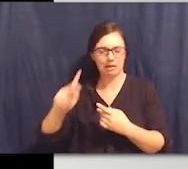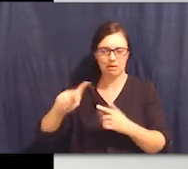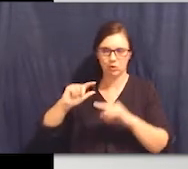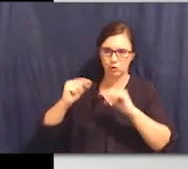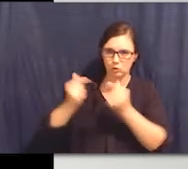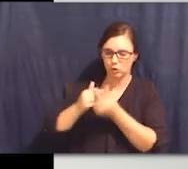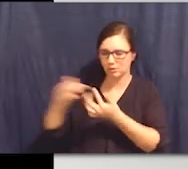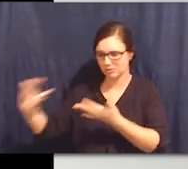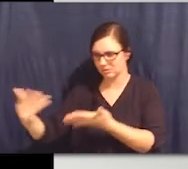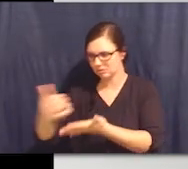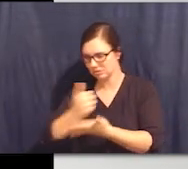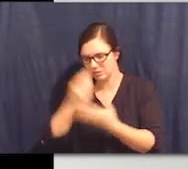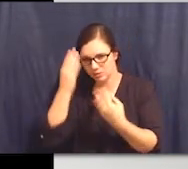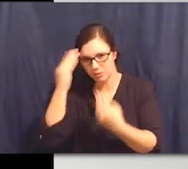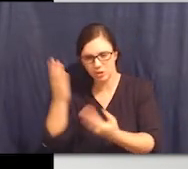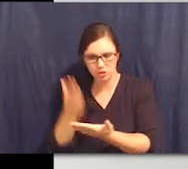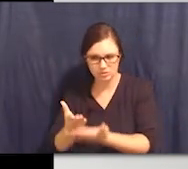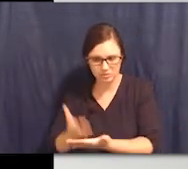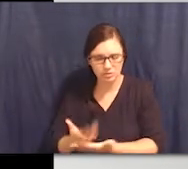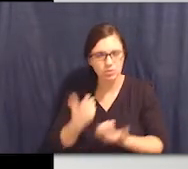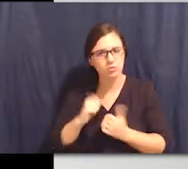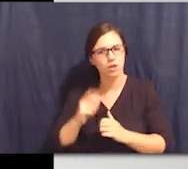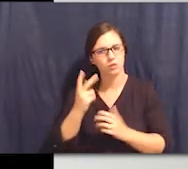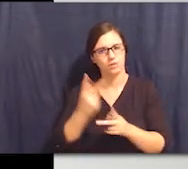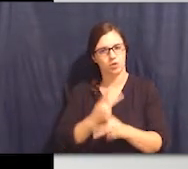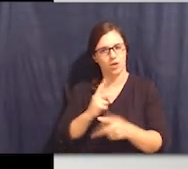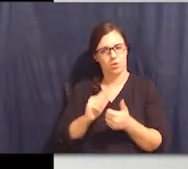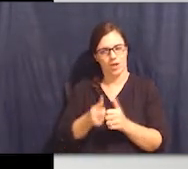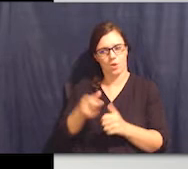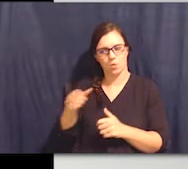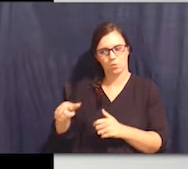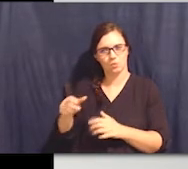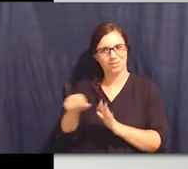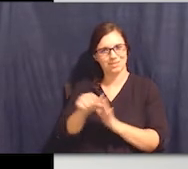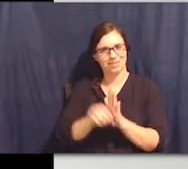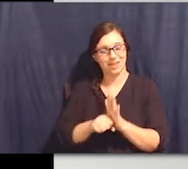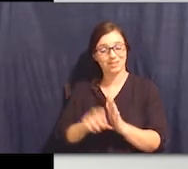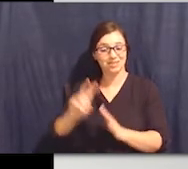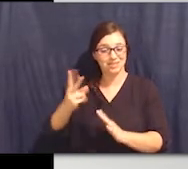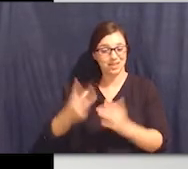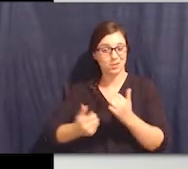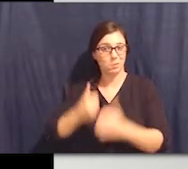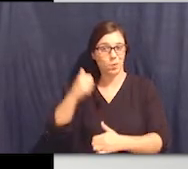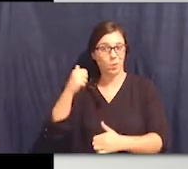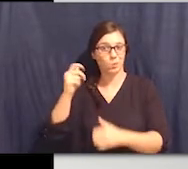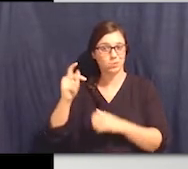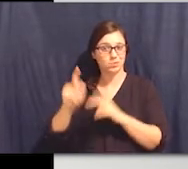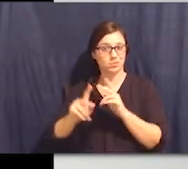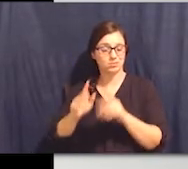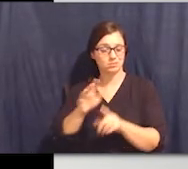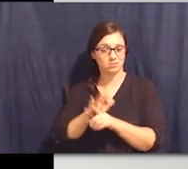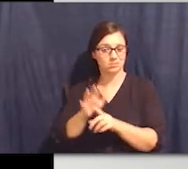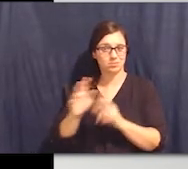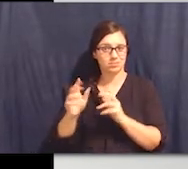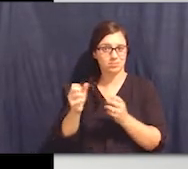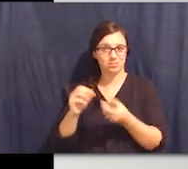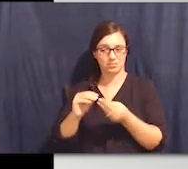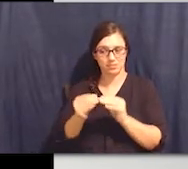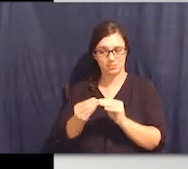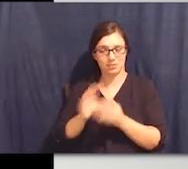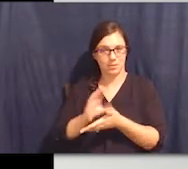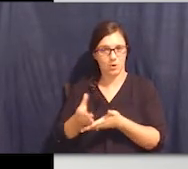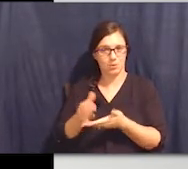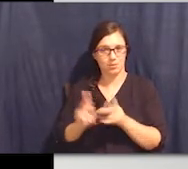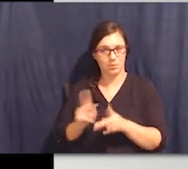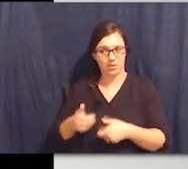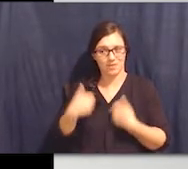and gathering data to try to see how they as a state, because they are the second most populous state, how they can improve their outcomes with students